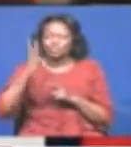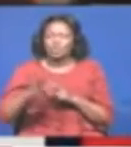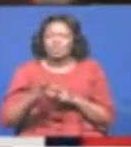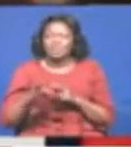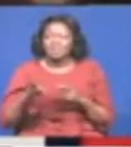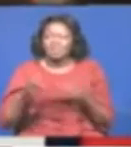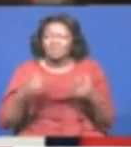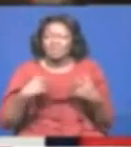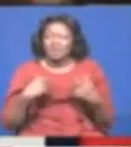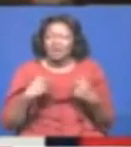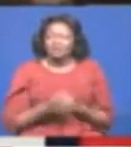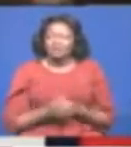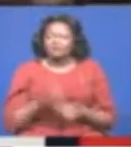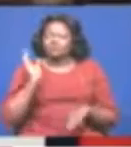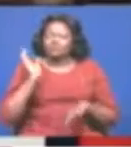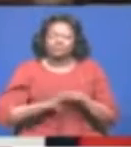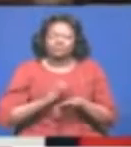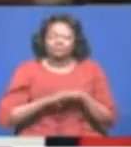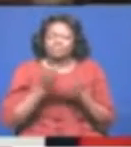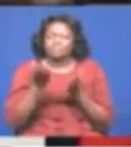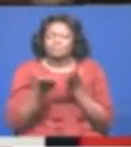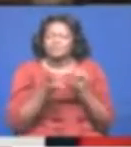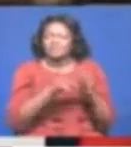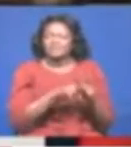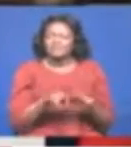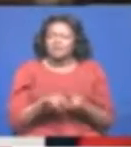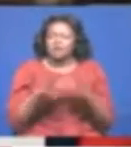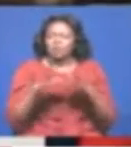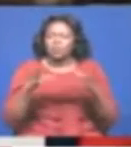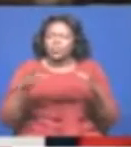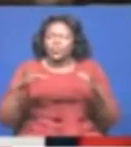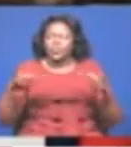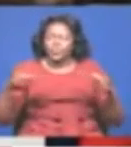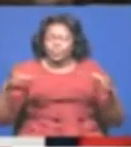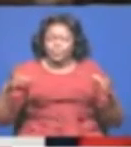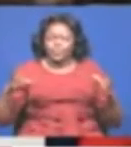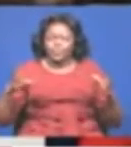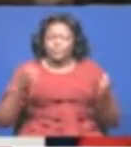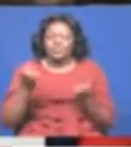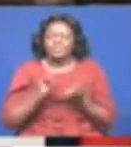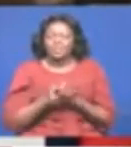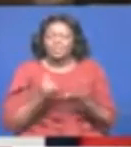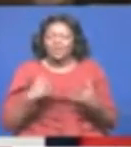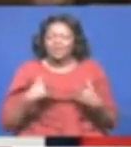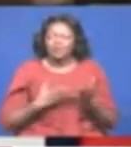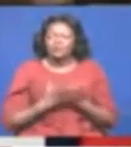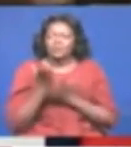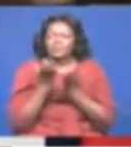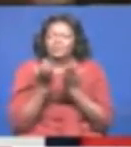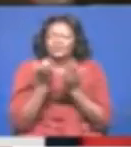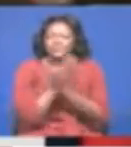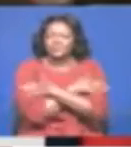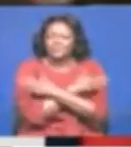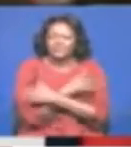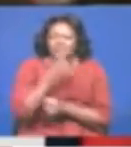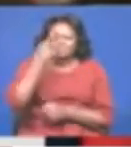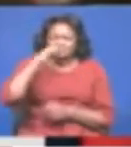of dormant businesses as well as expansion of existing ones through our business-friendly policies.